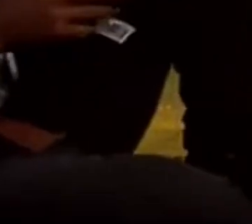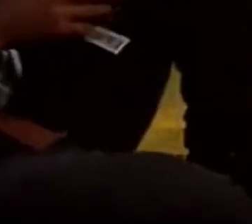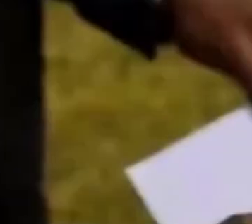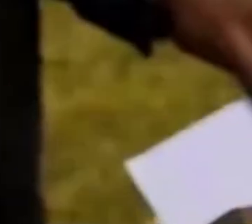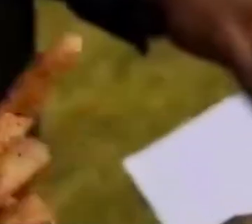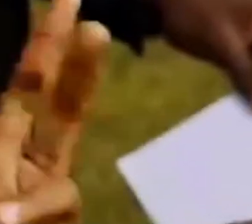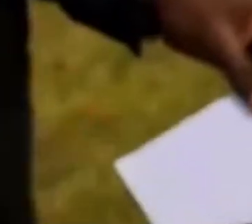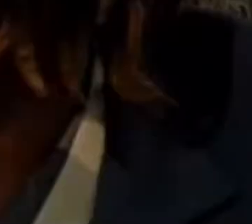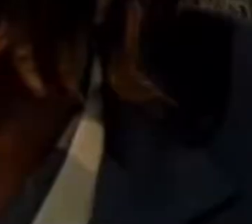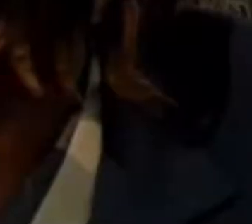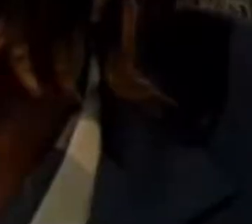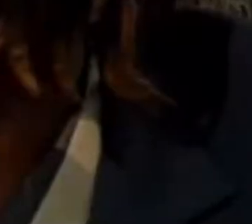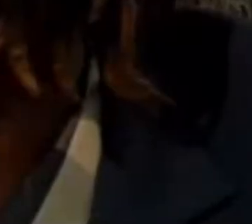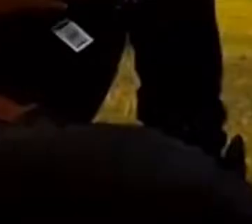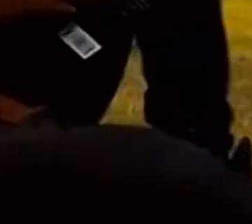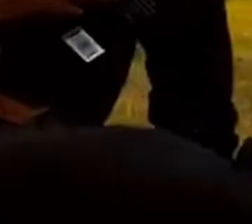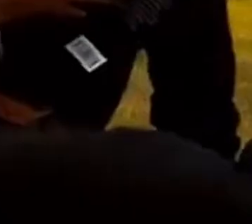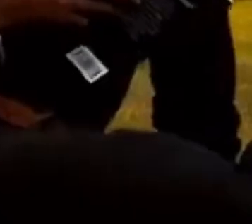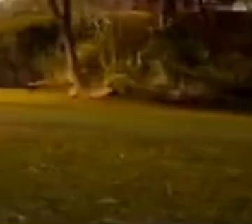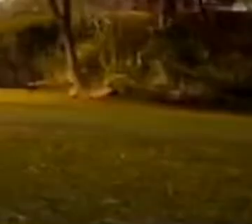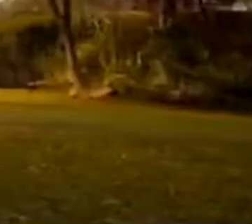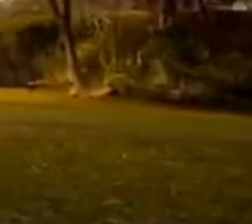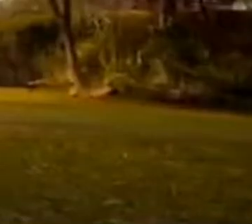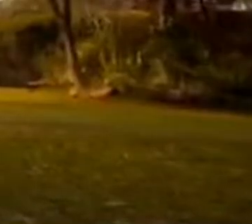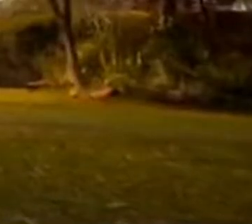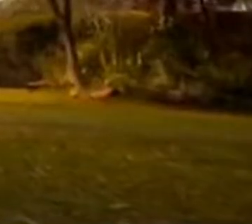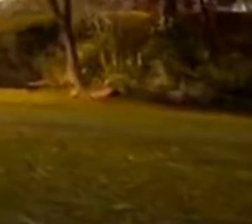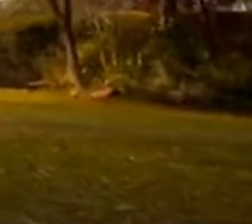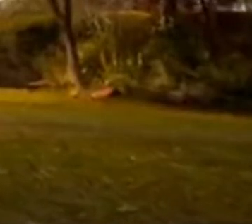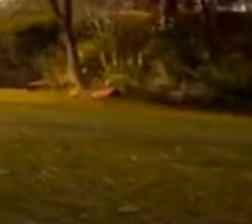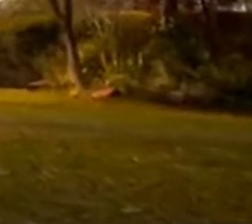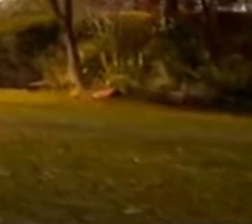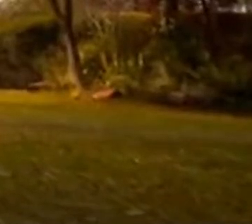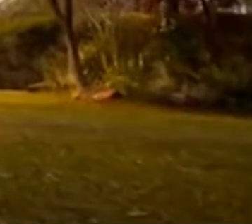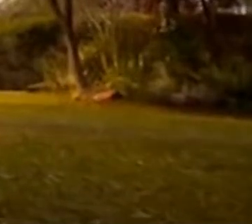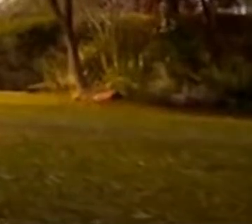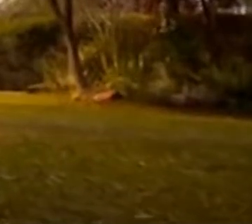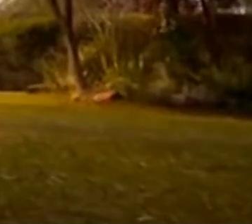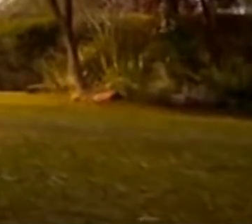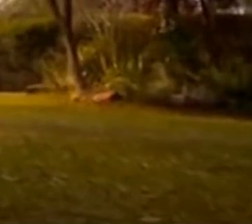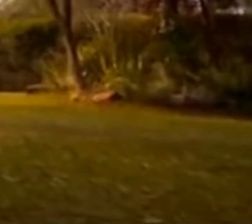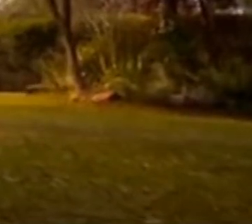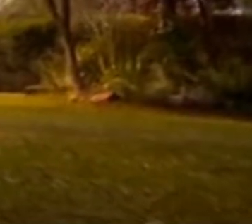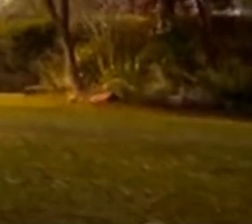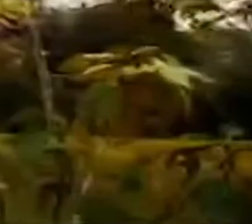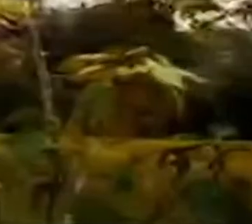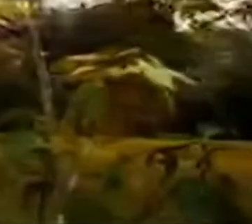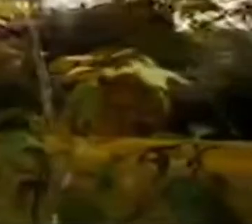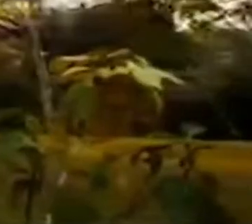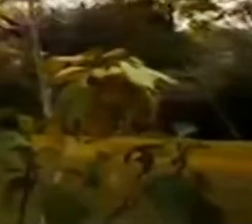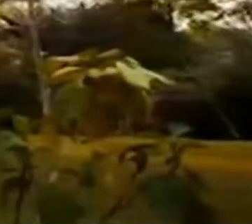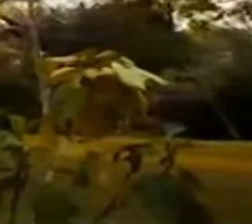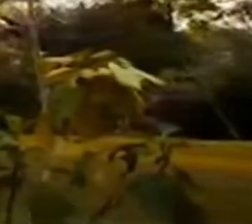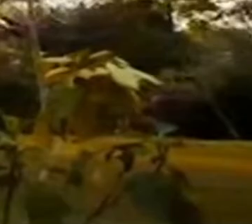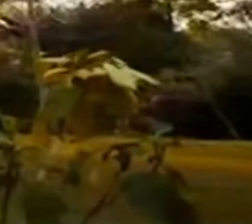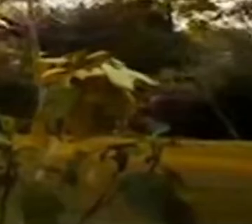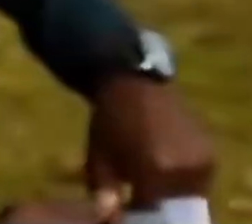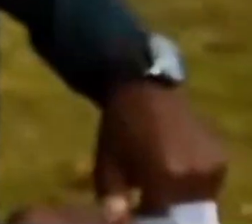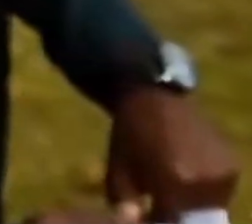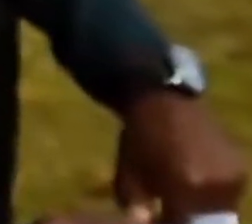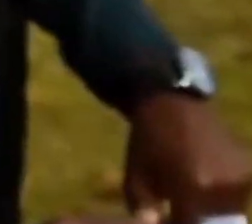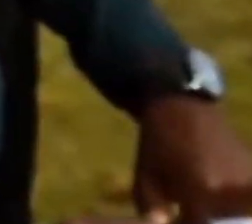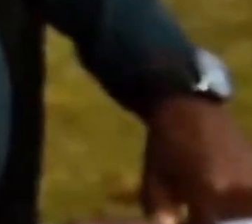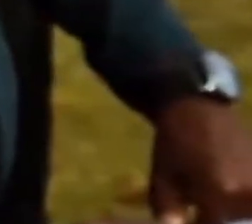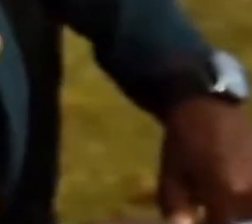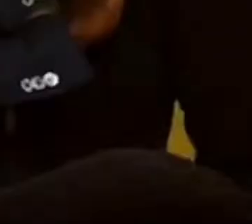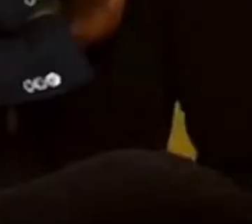yes boss. 10 shows, 1 weekend, little money, less loss. 1 show, 1 weekend, more money. Get every artist needs investors and some